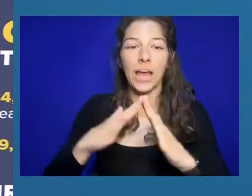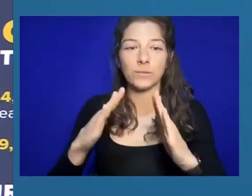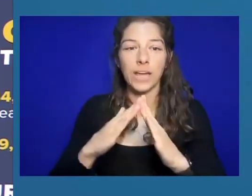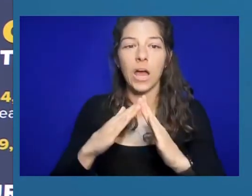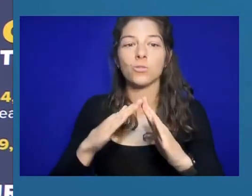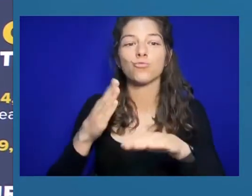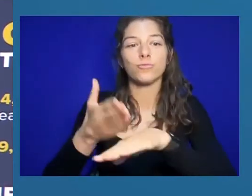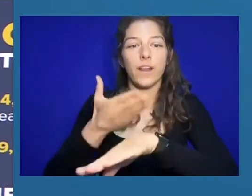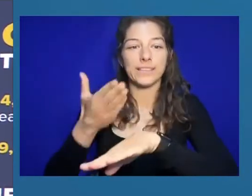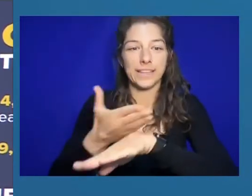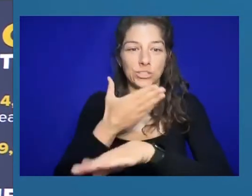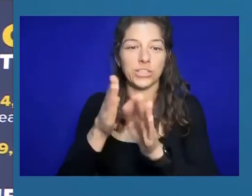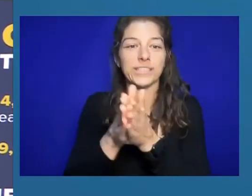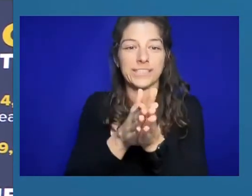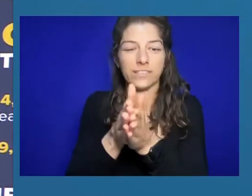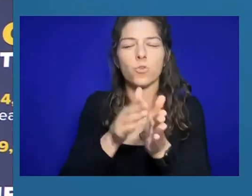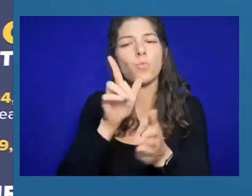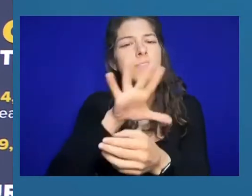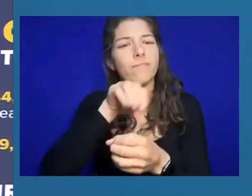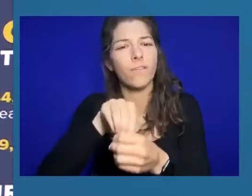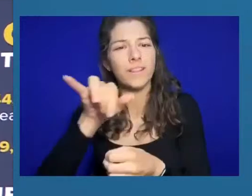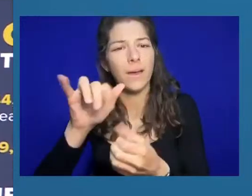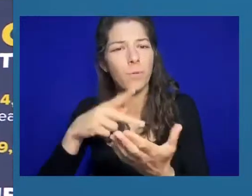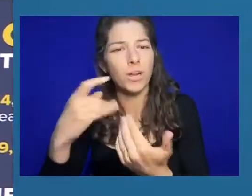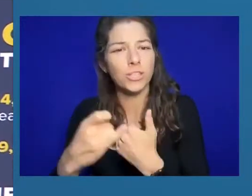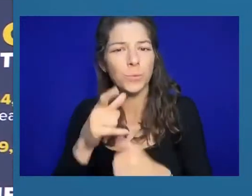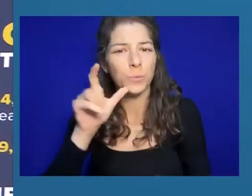Initiative. Who was involved in that project? That was...